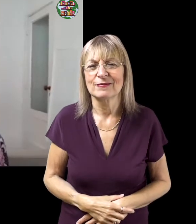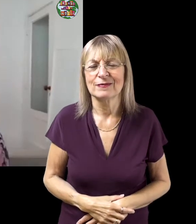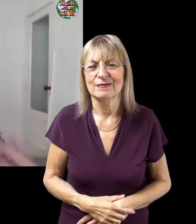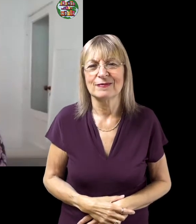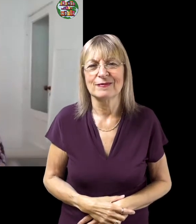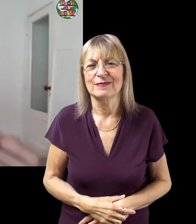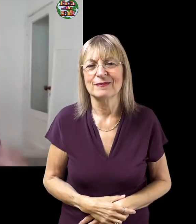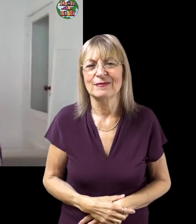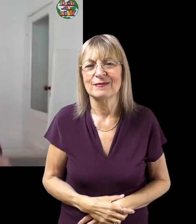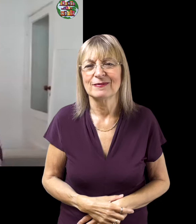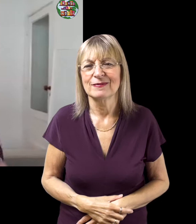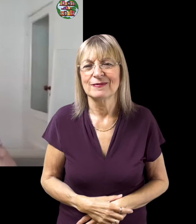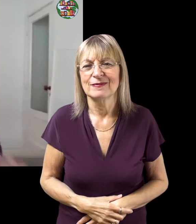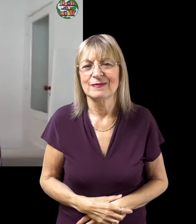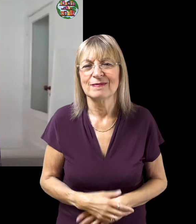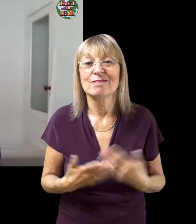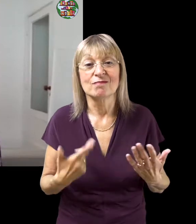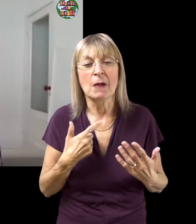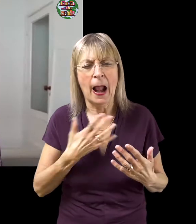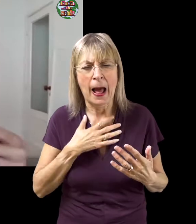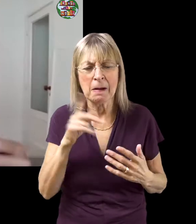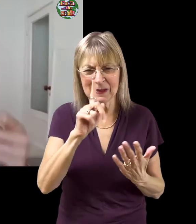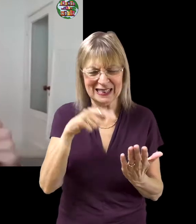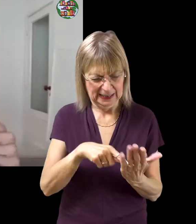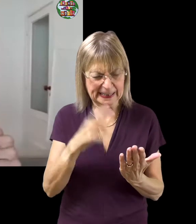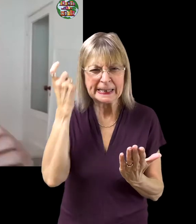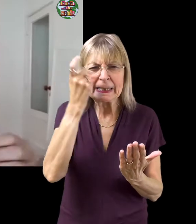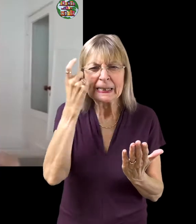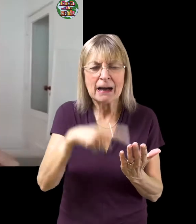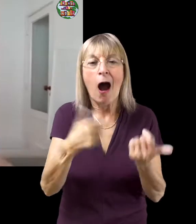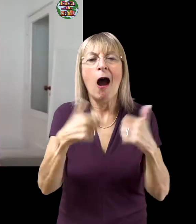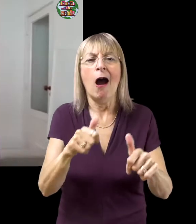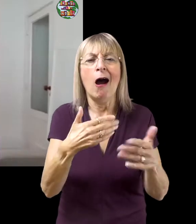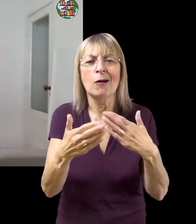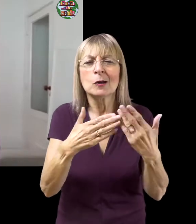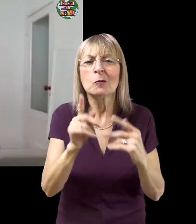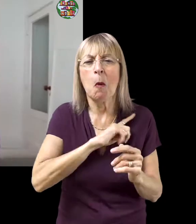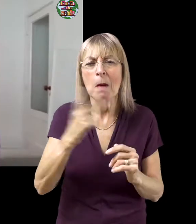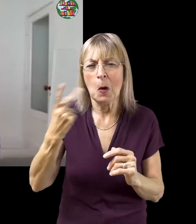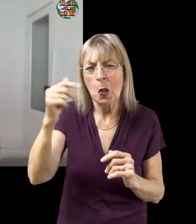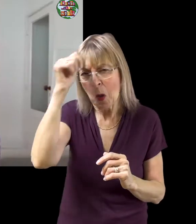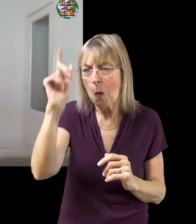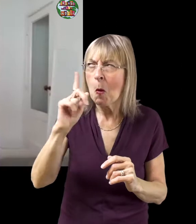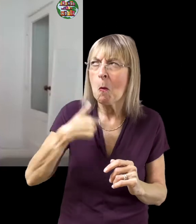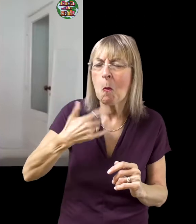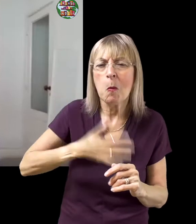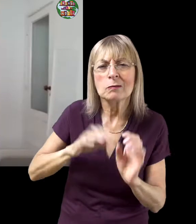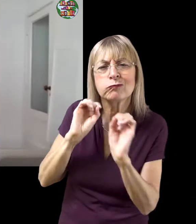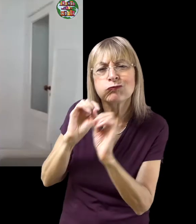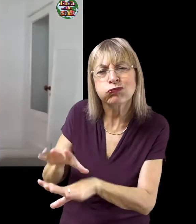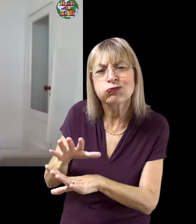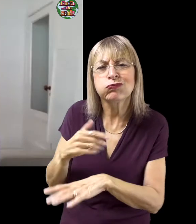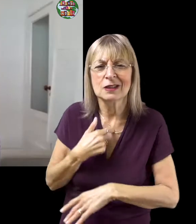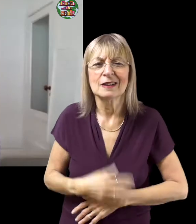I just love thinking about language, and I love thinking about all these. It's like solving sort of